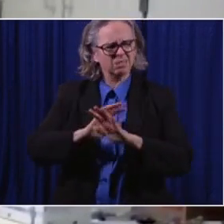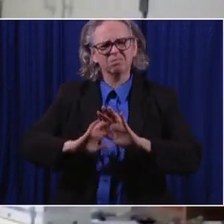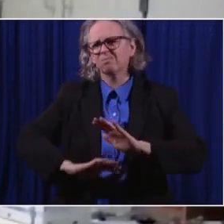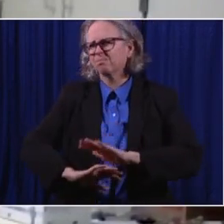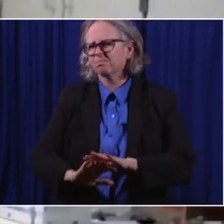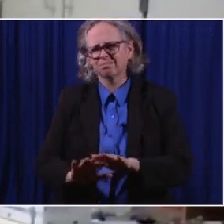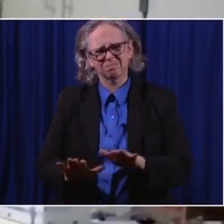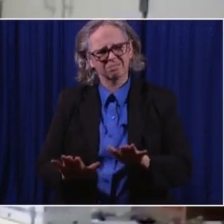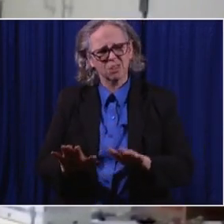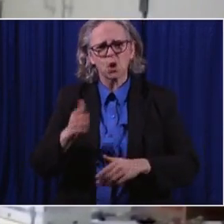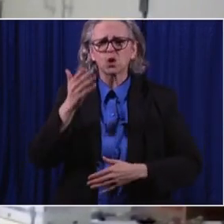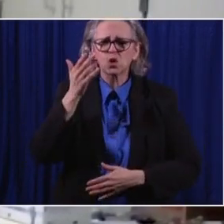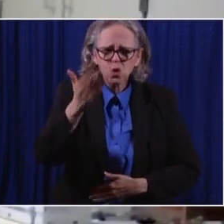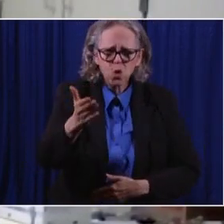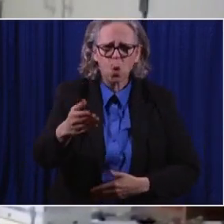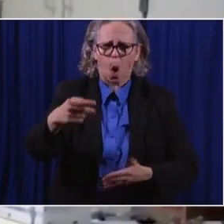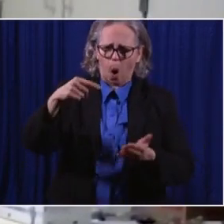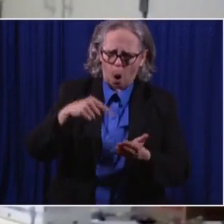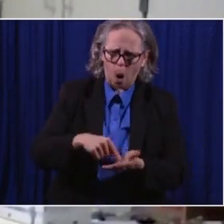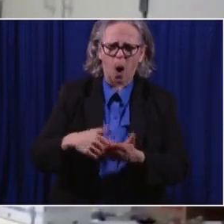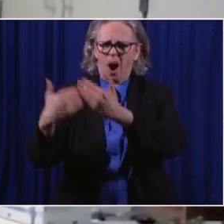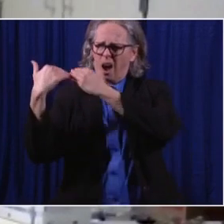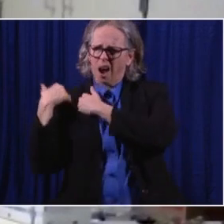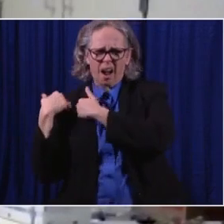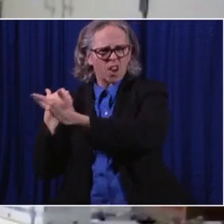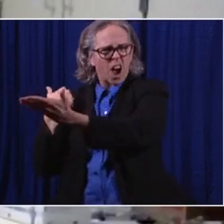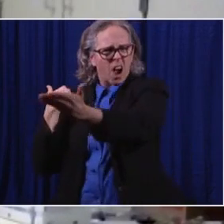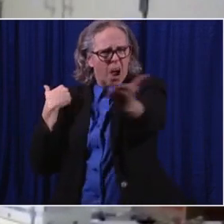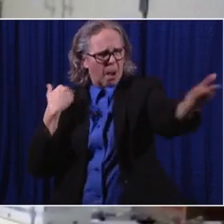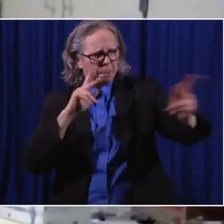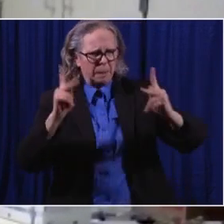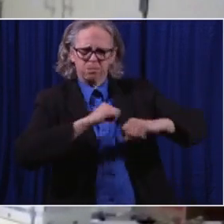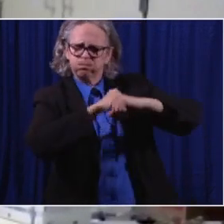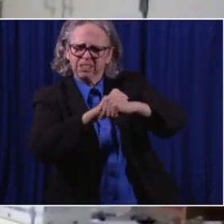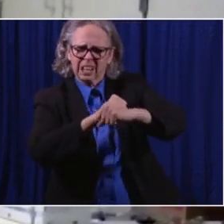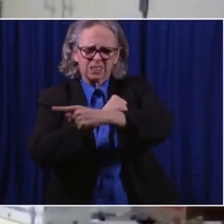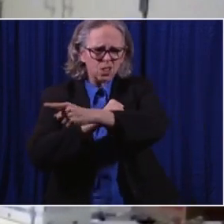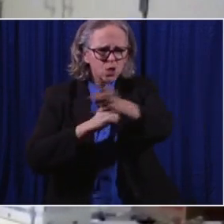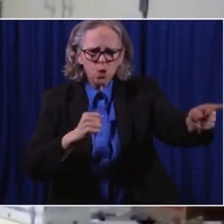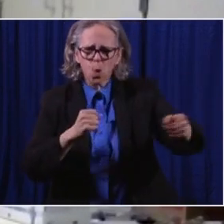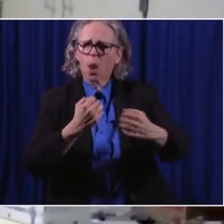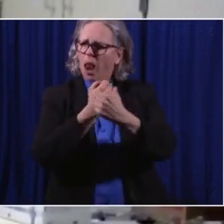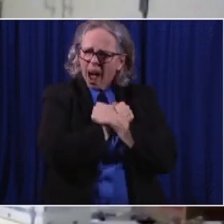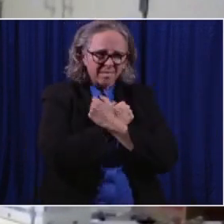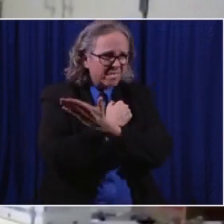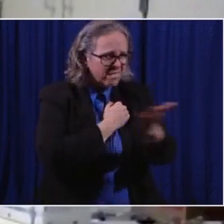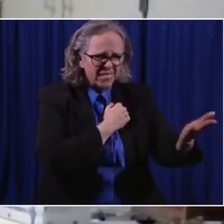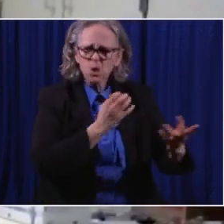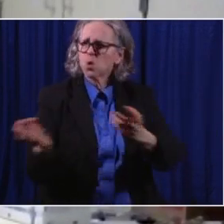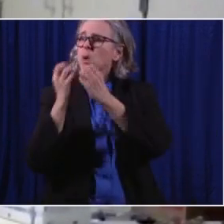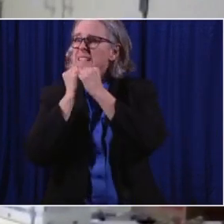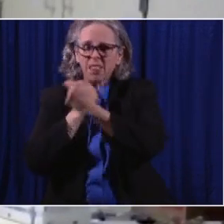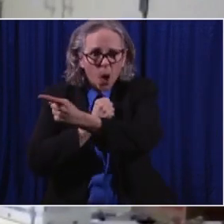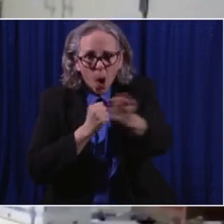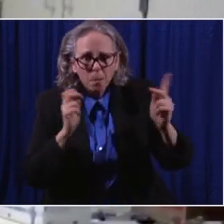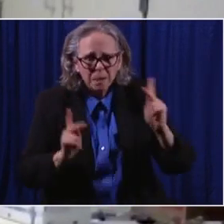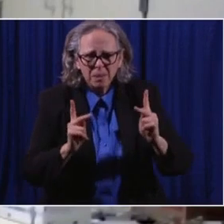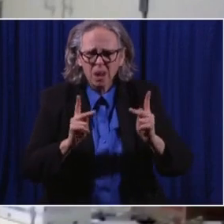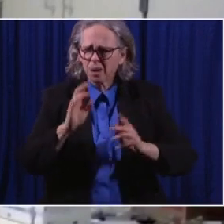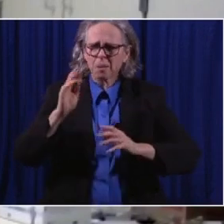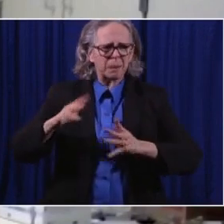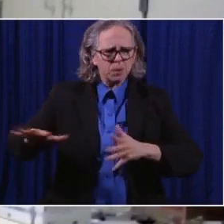everybody. You owe it to everybody you love, everybody you care for, everybody you work with, and everybody you